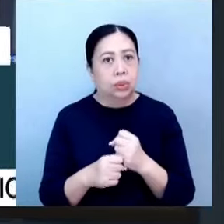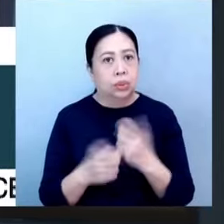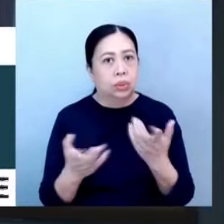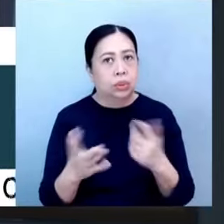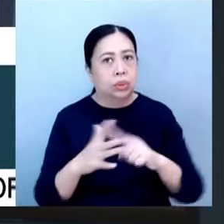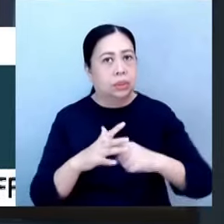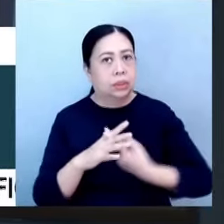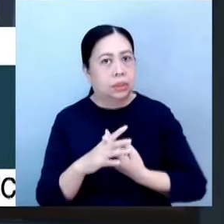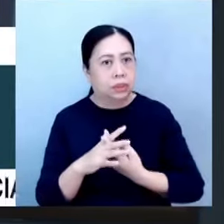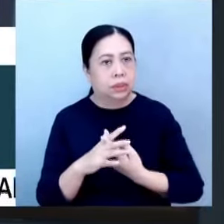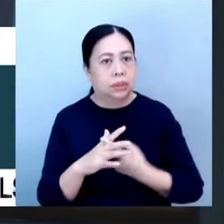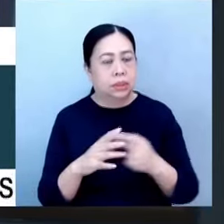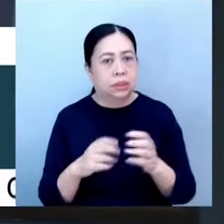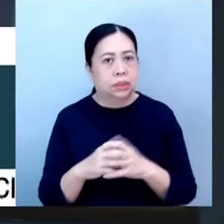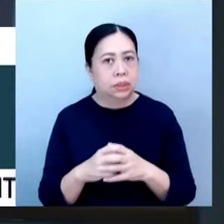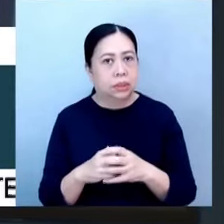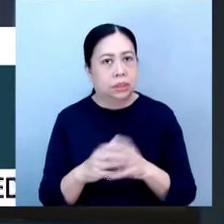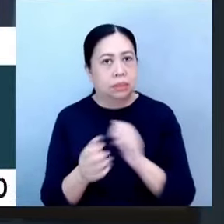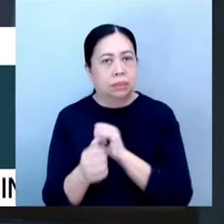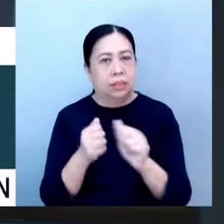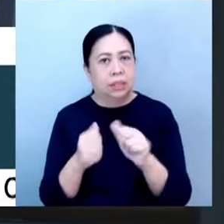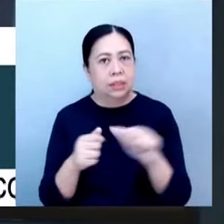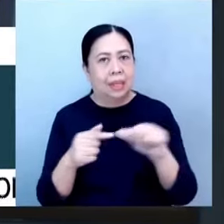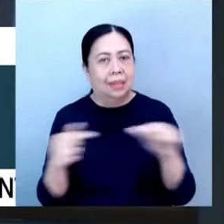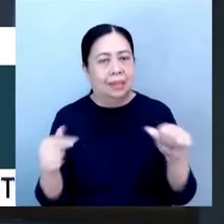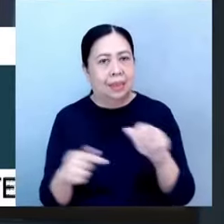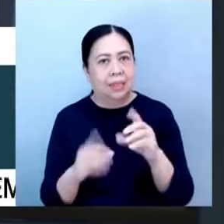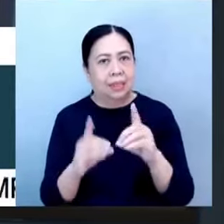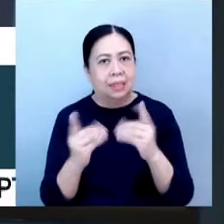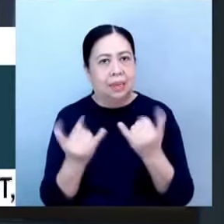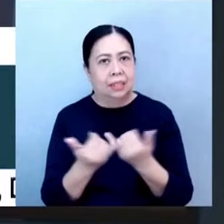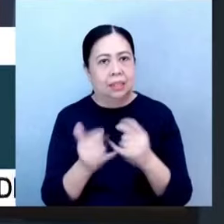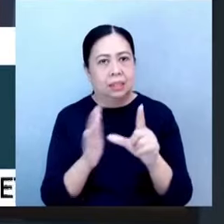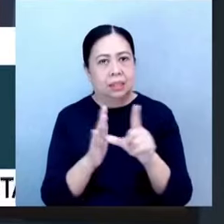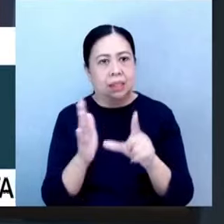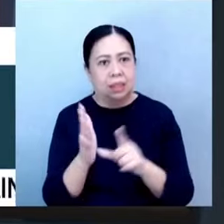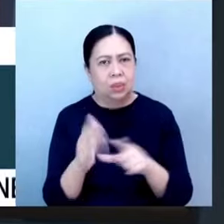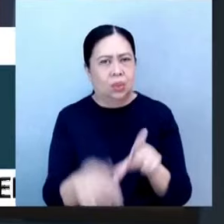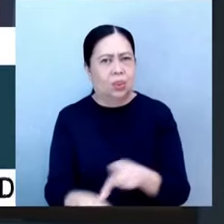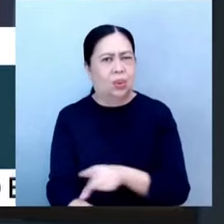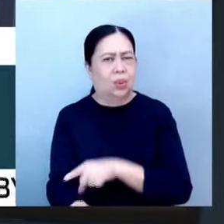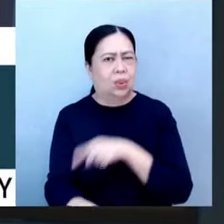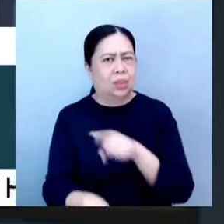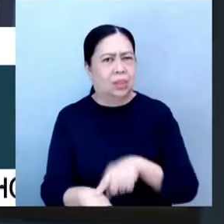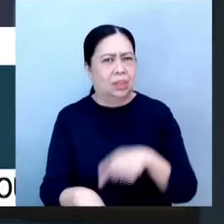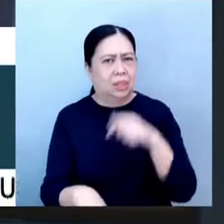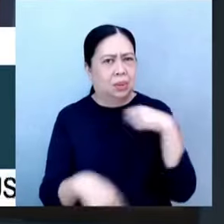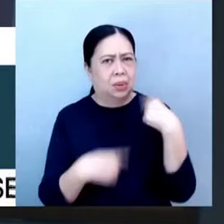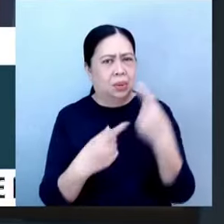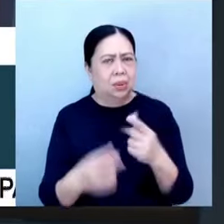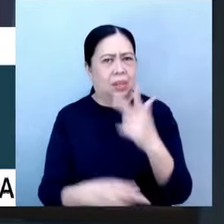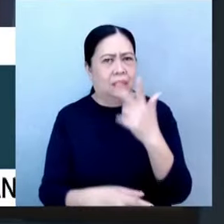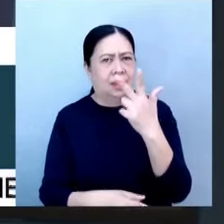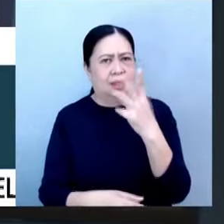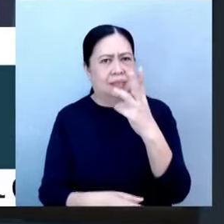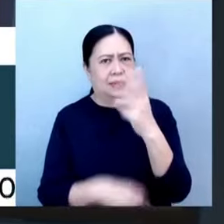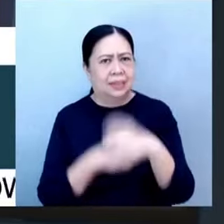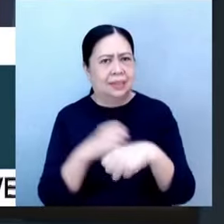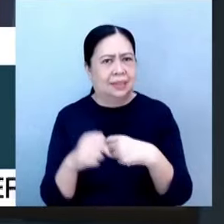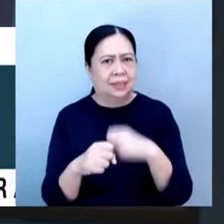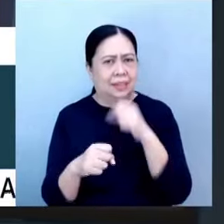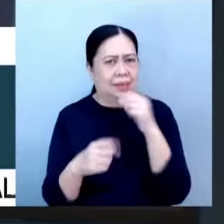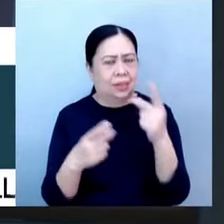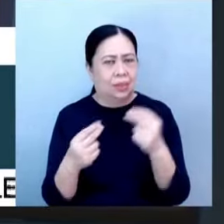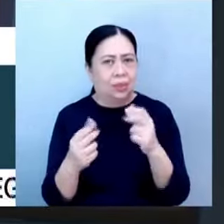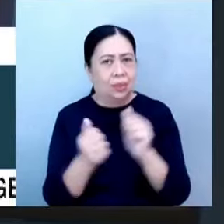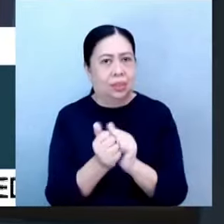to initiate the passing of an anti-dynasty law, which is long overdue by 36 years, and to amend the